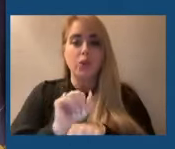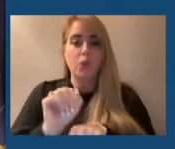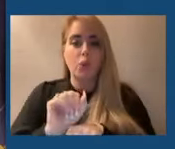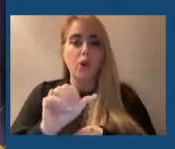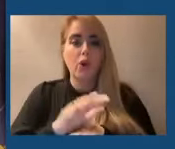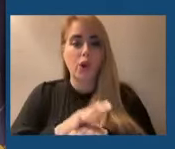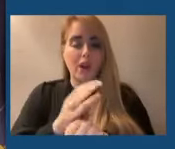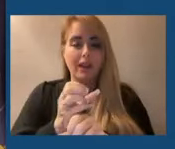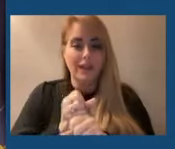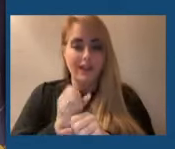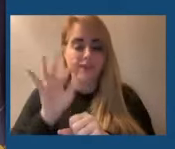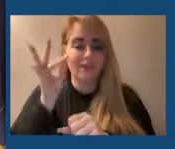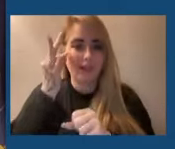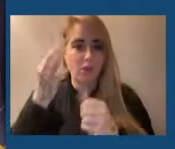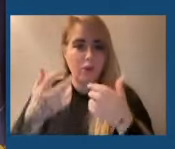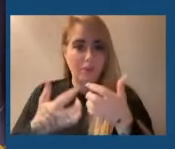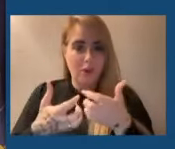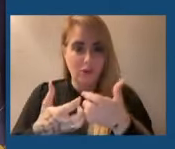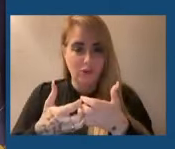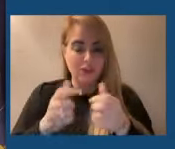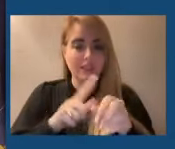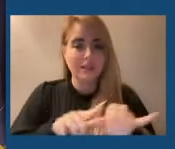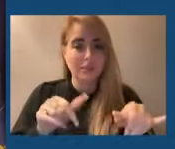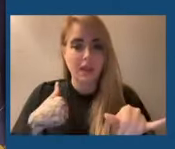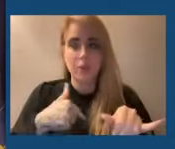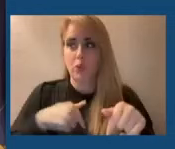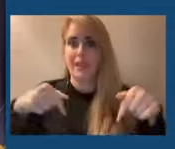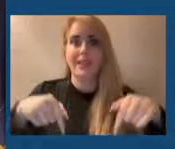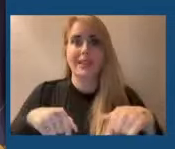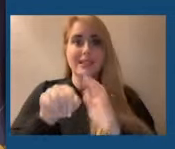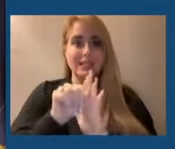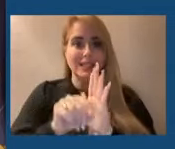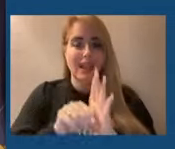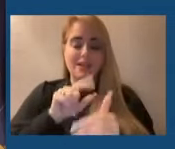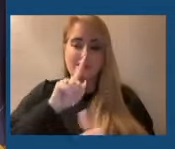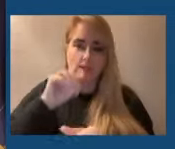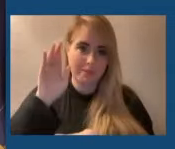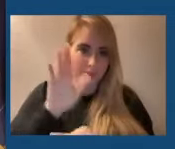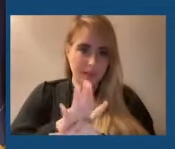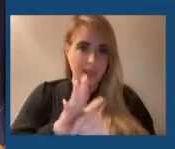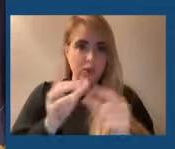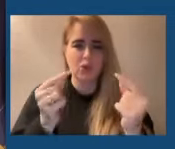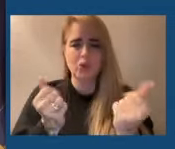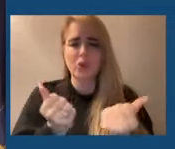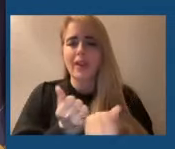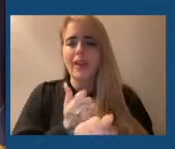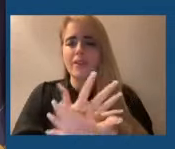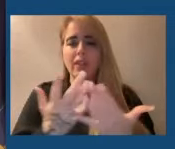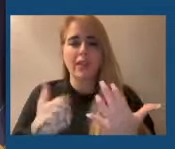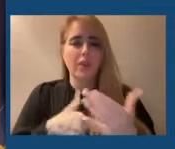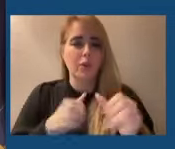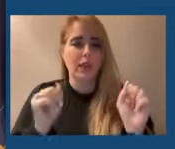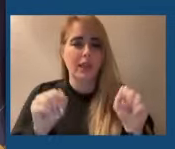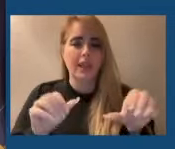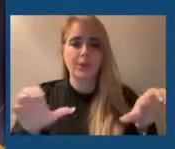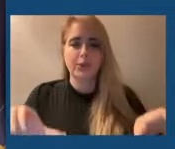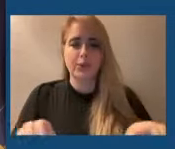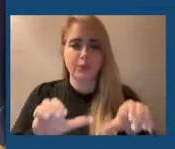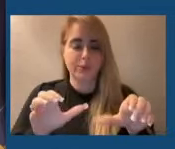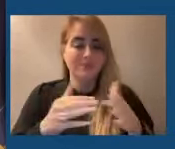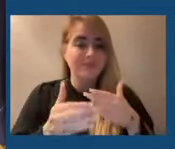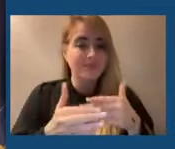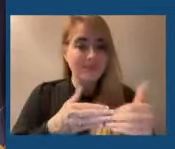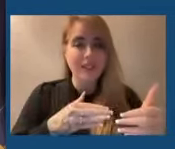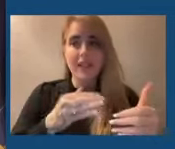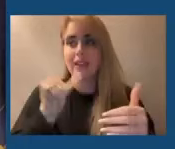federal partners, we in the state are committed to doing everything we can, whether it's making